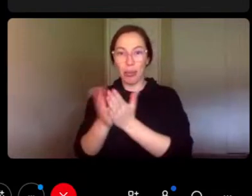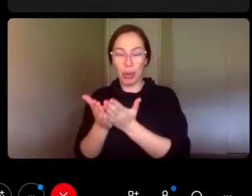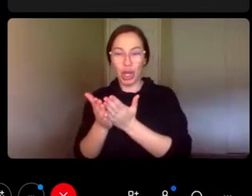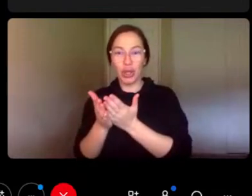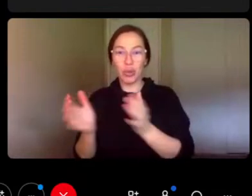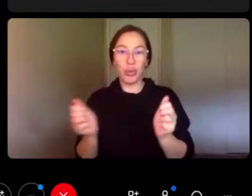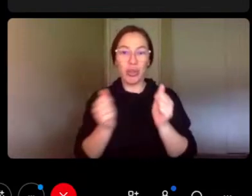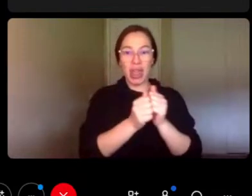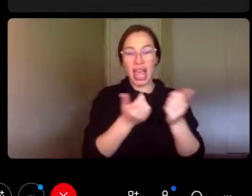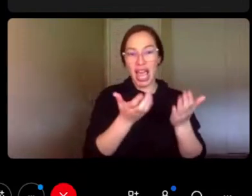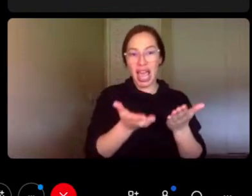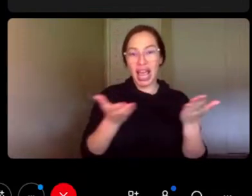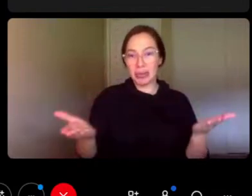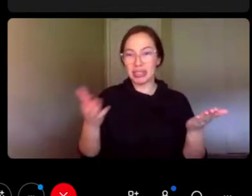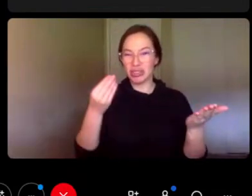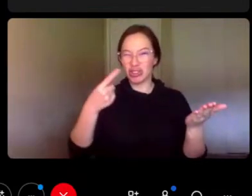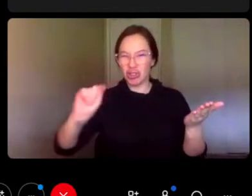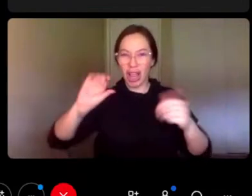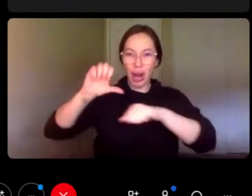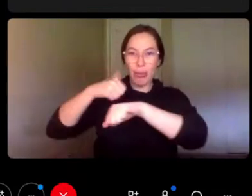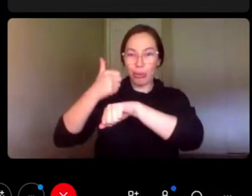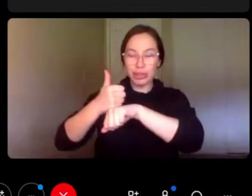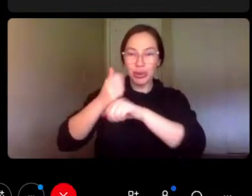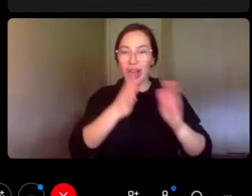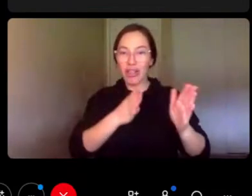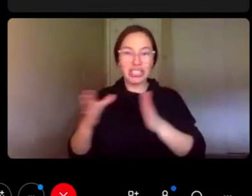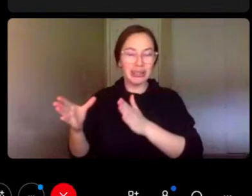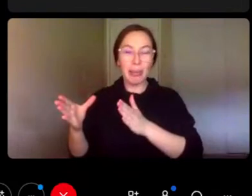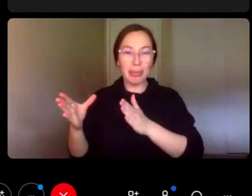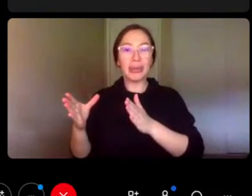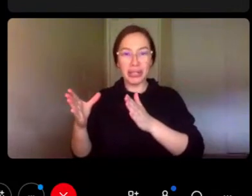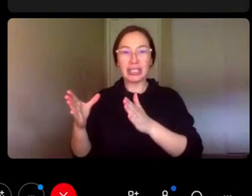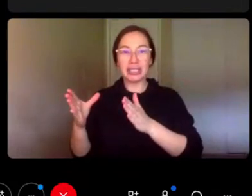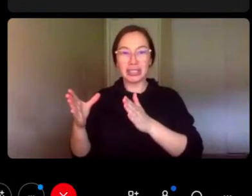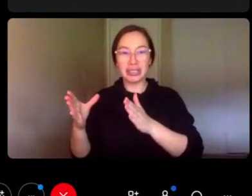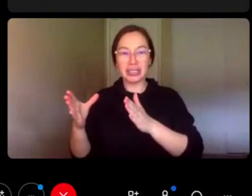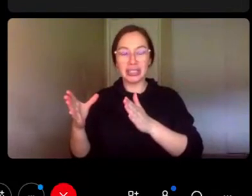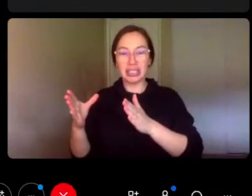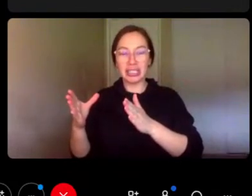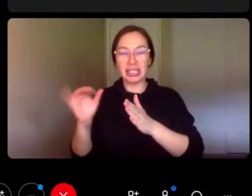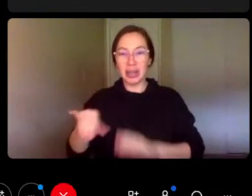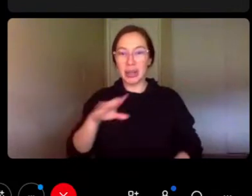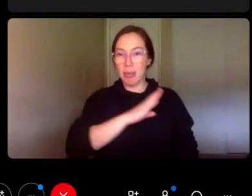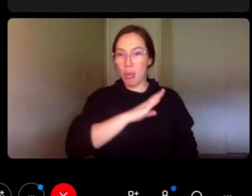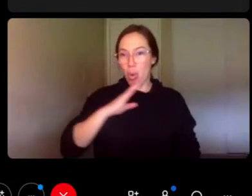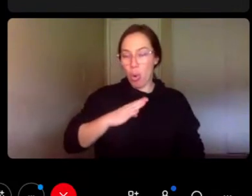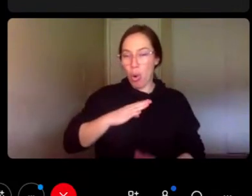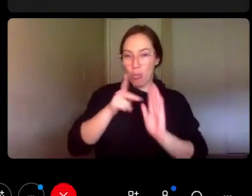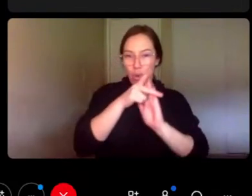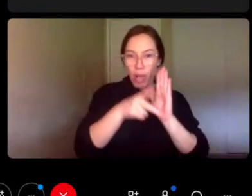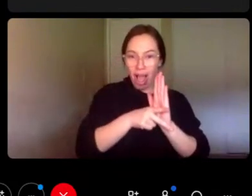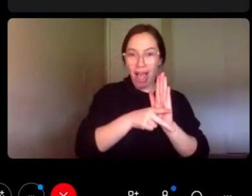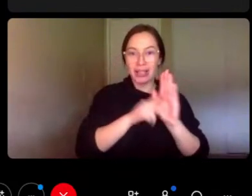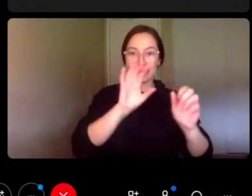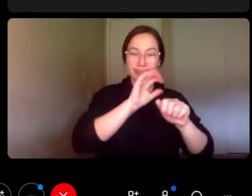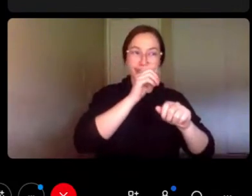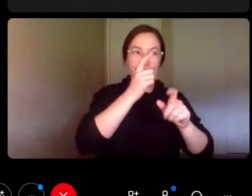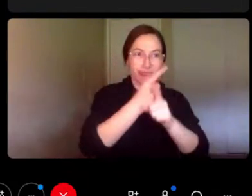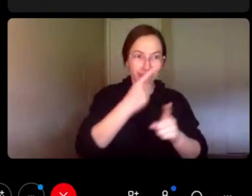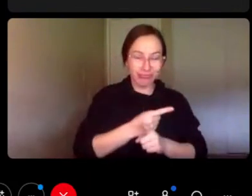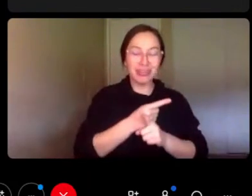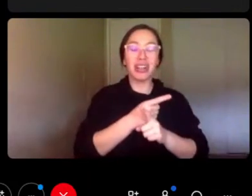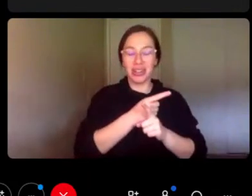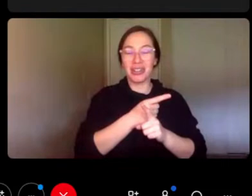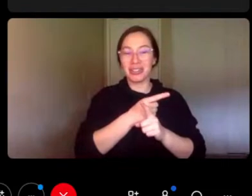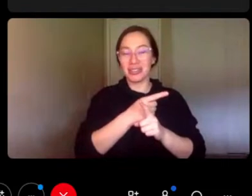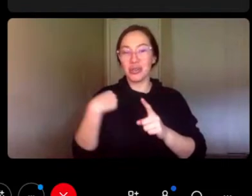and trying to put together something that the board protocols and those kinds of things that we